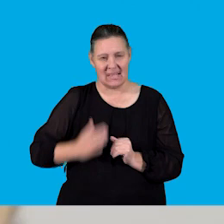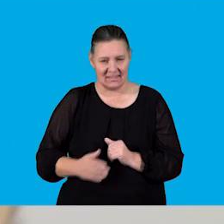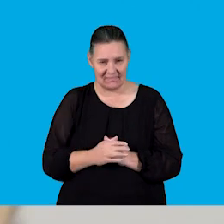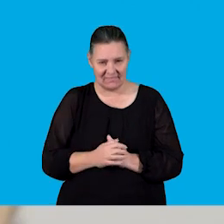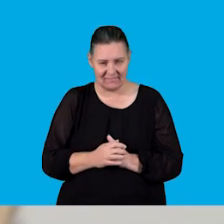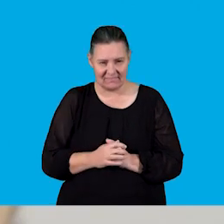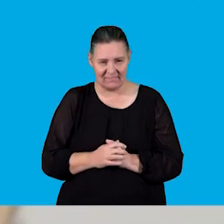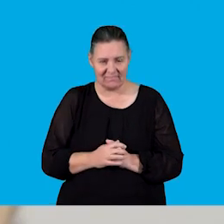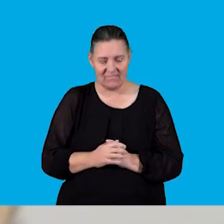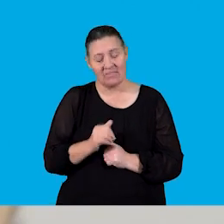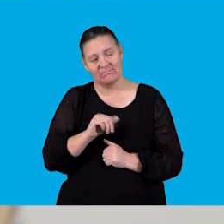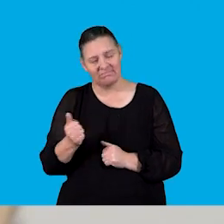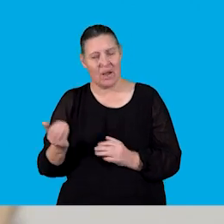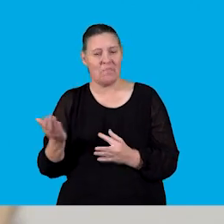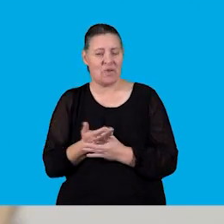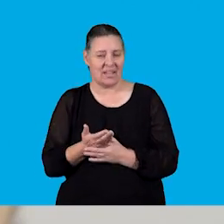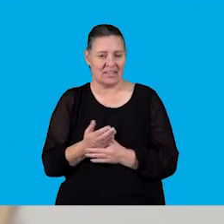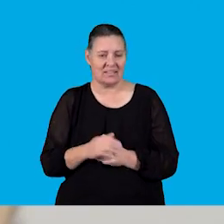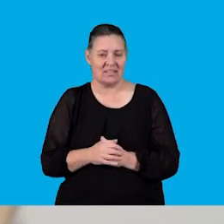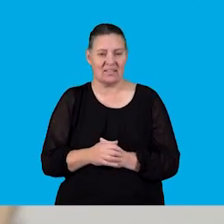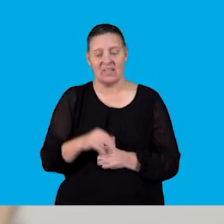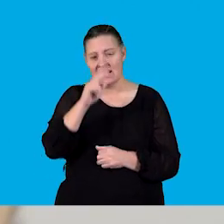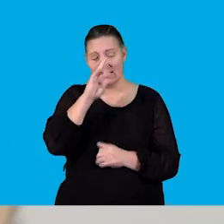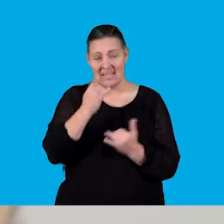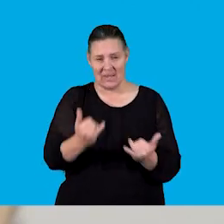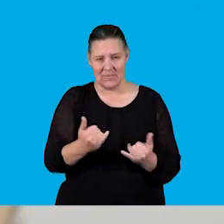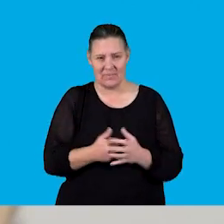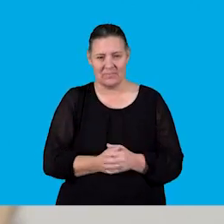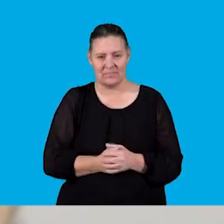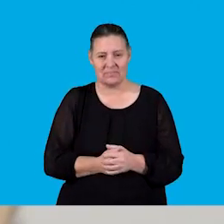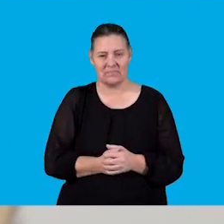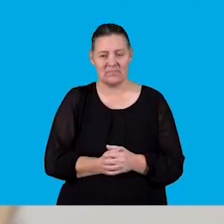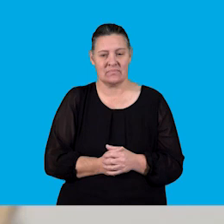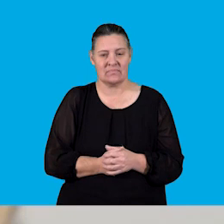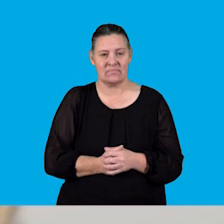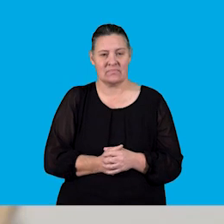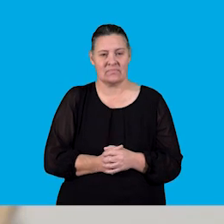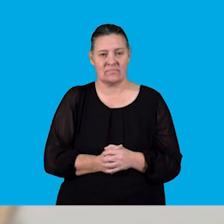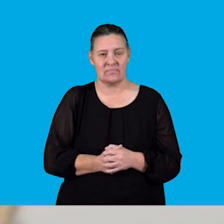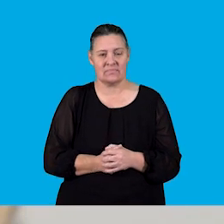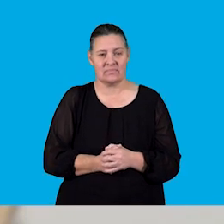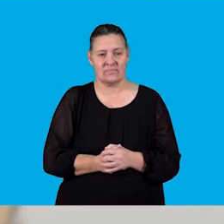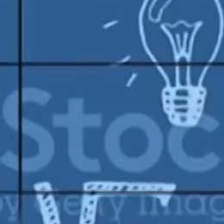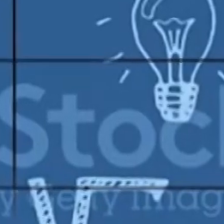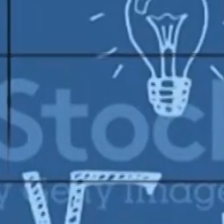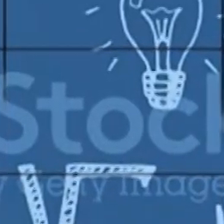for unknown sides. Let's quickly go to an ad break, and then we'll see you just now.